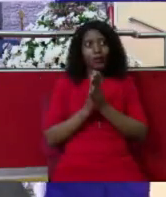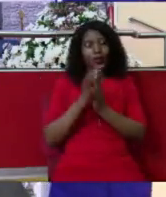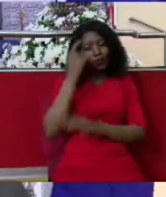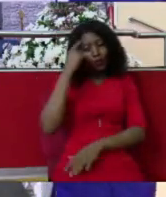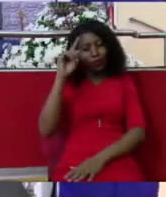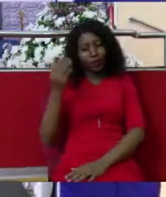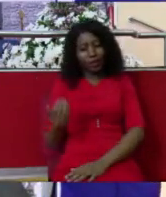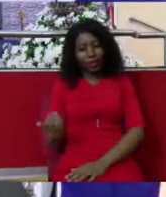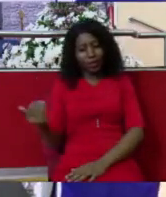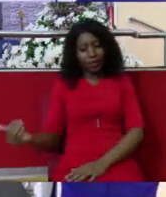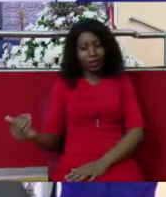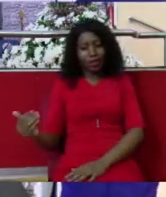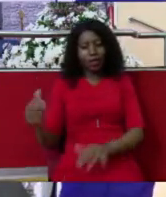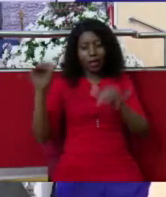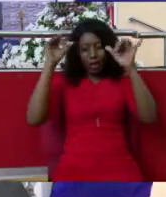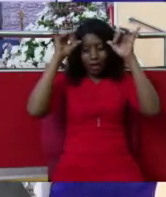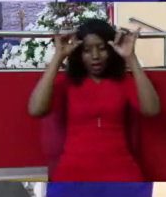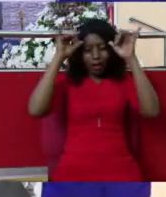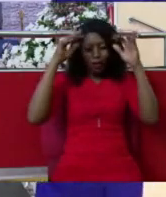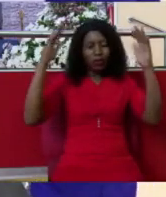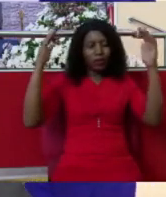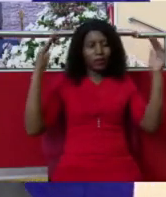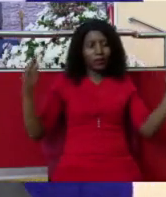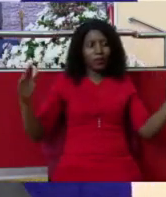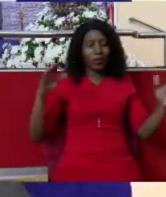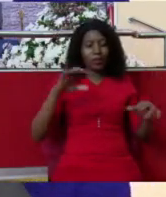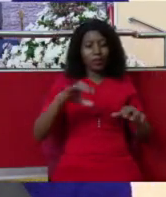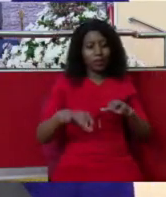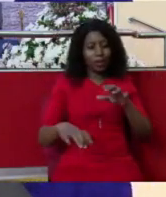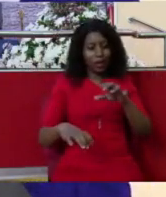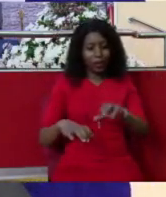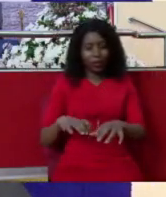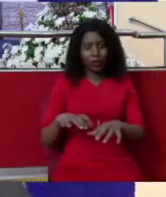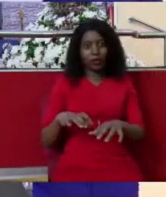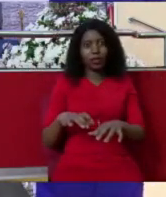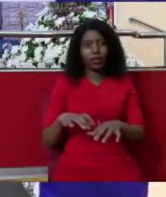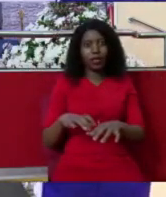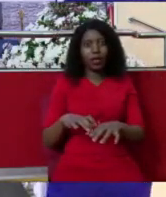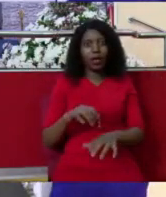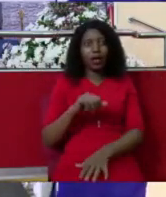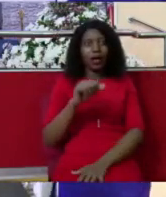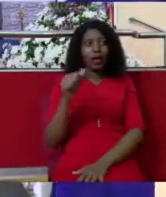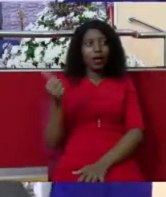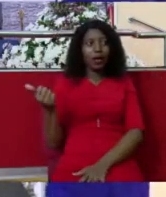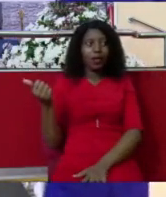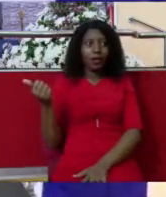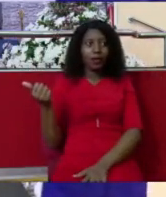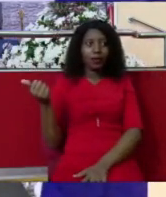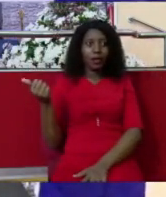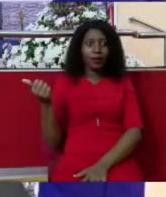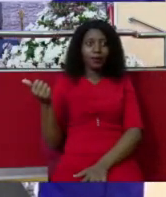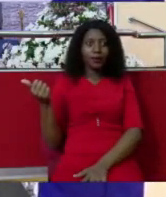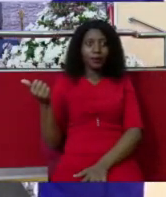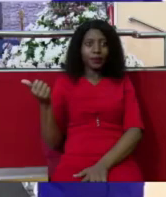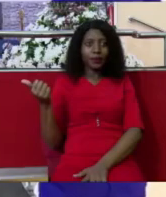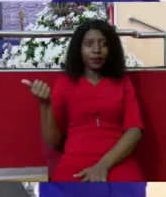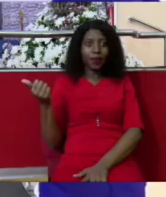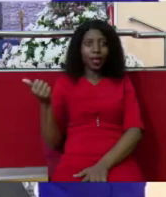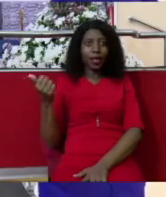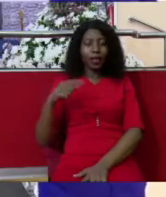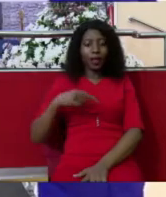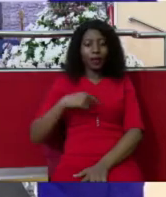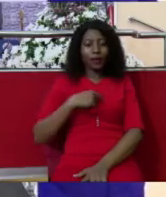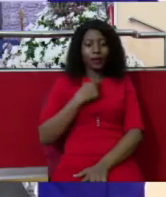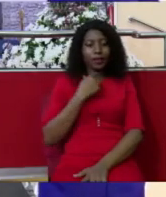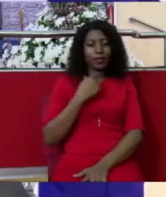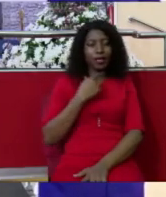biggest na wao animal. Wakasema ng'ombe ndio yule mnyama mkubwa zaidi. Some who had had the privilege of going to the wilderness had